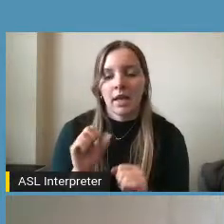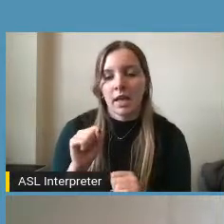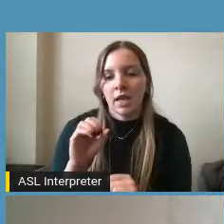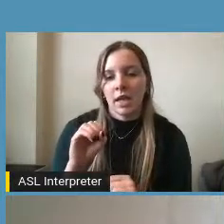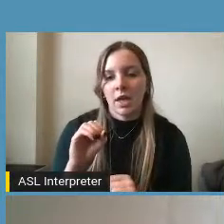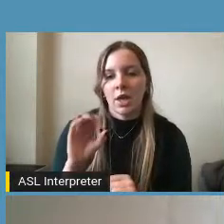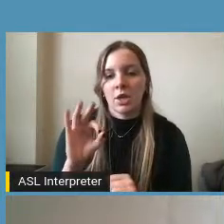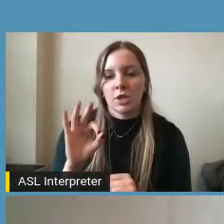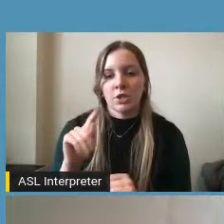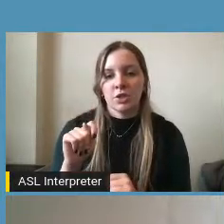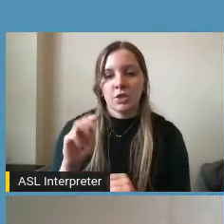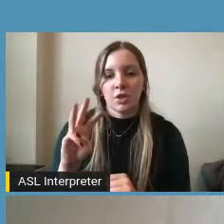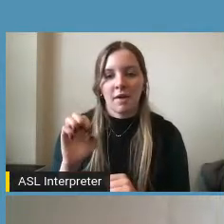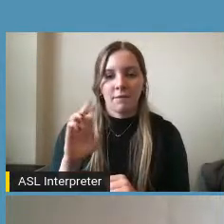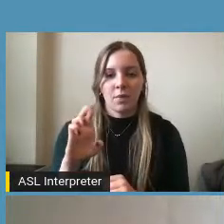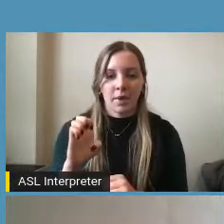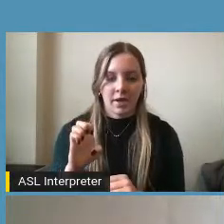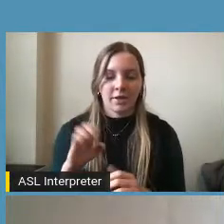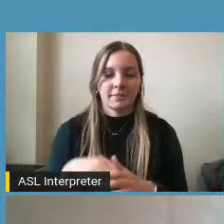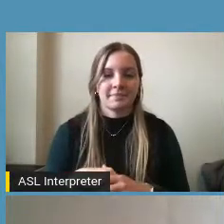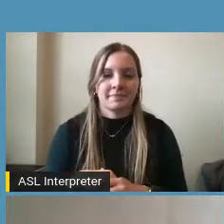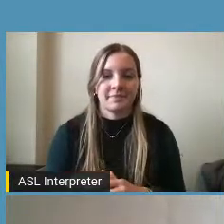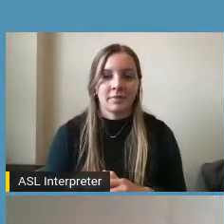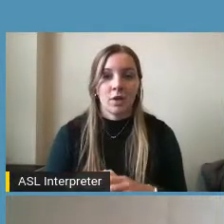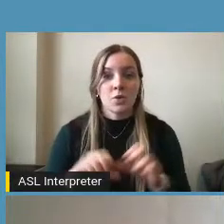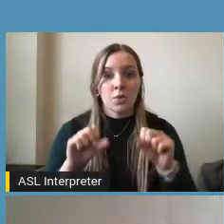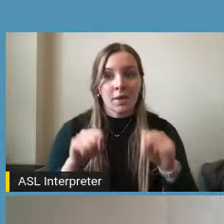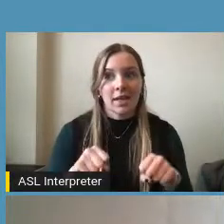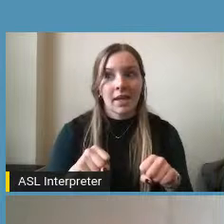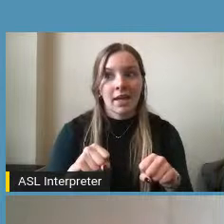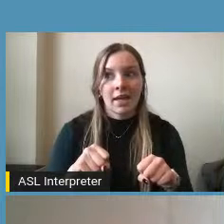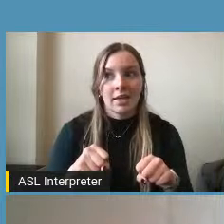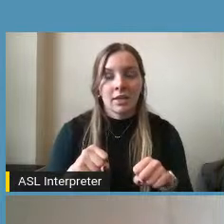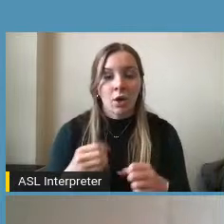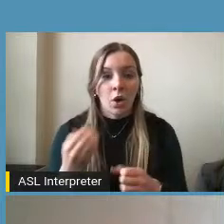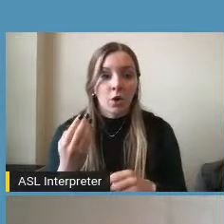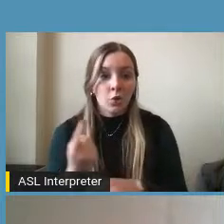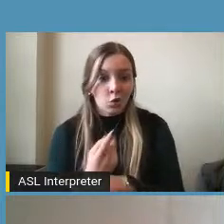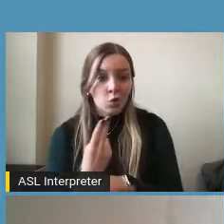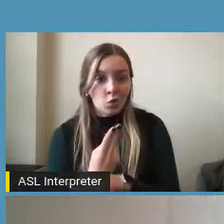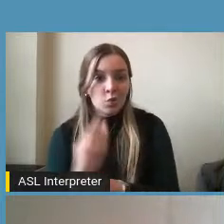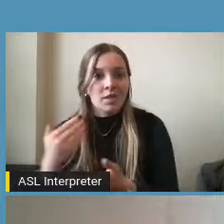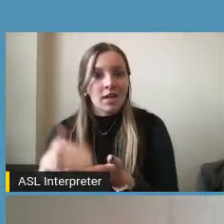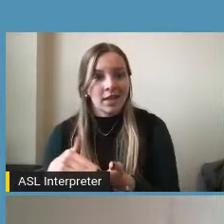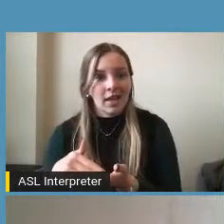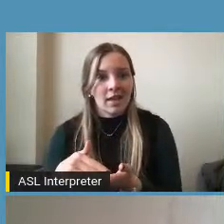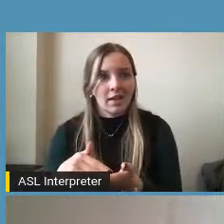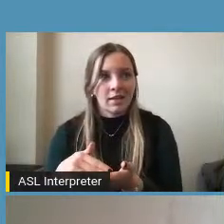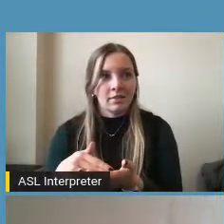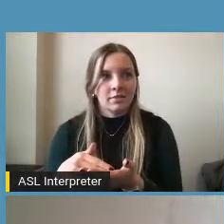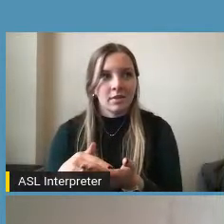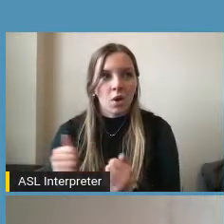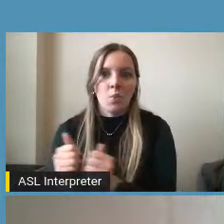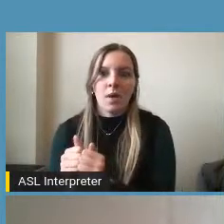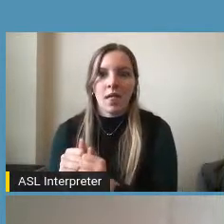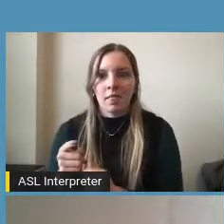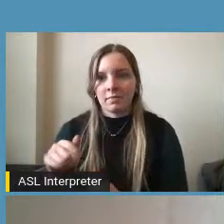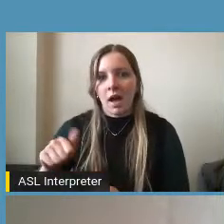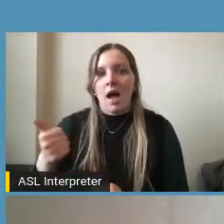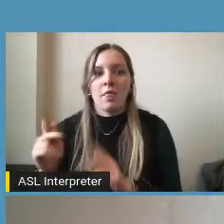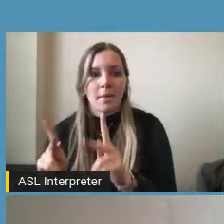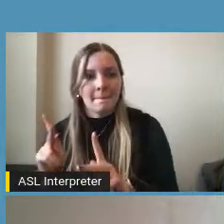set of images could be reused by somebody else and could be understood by somebody else. It can also be preserved for